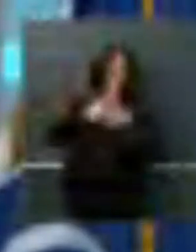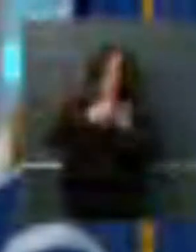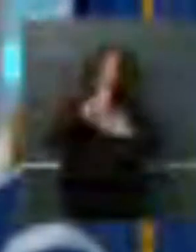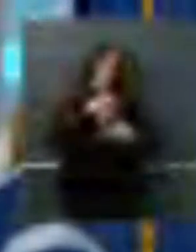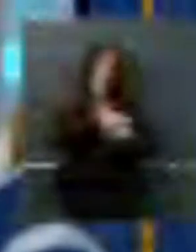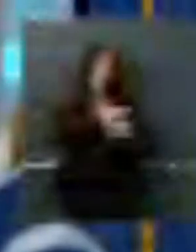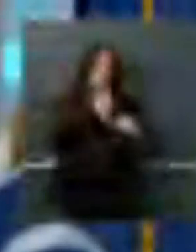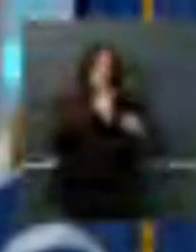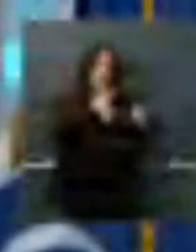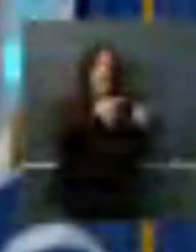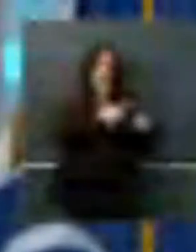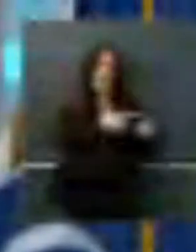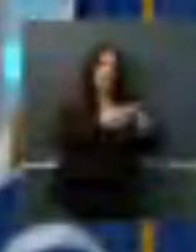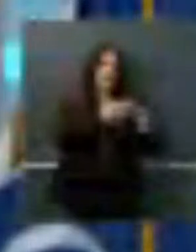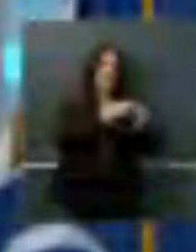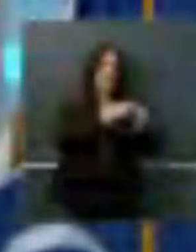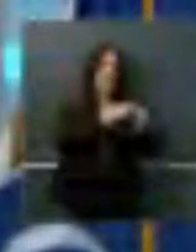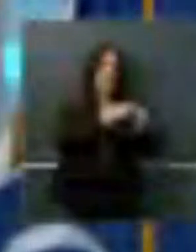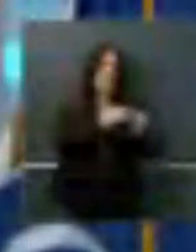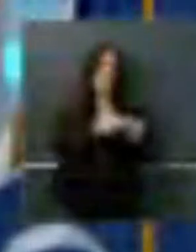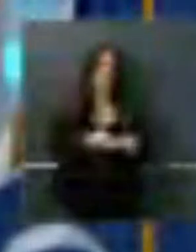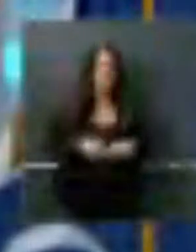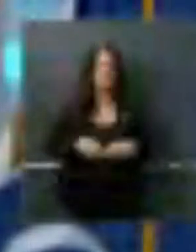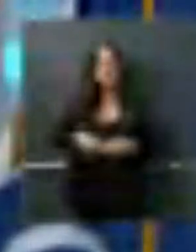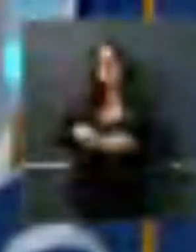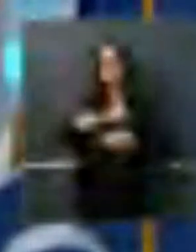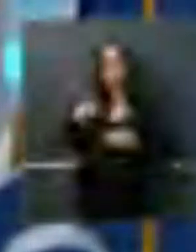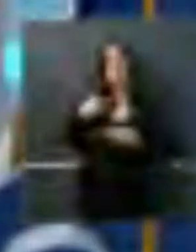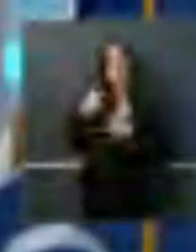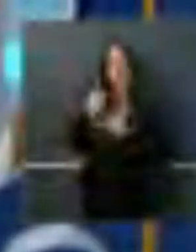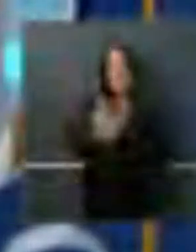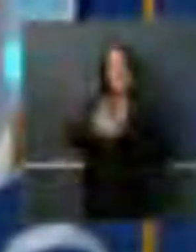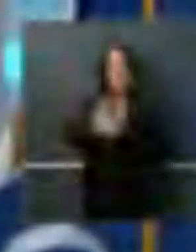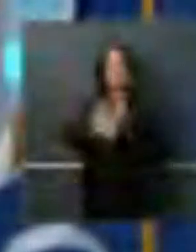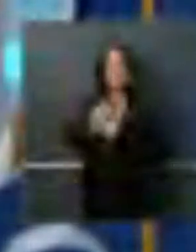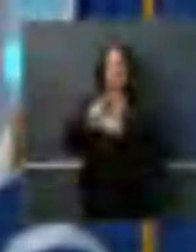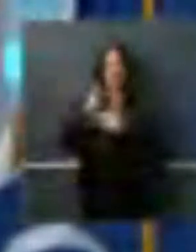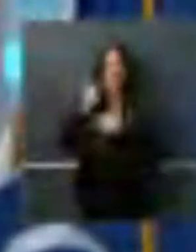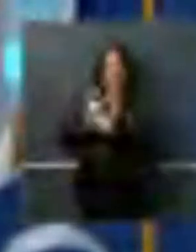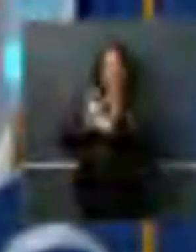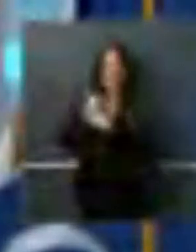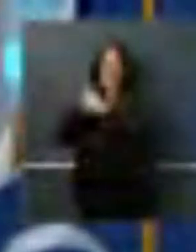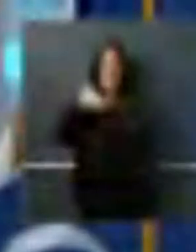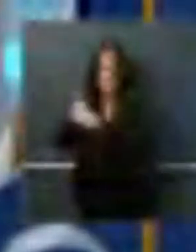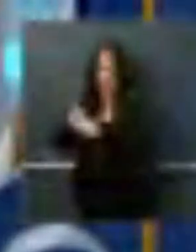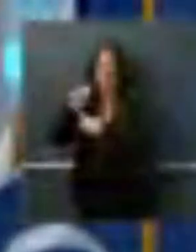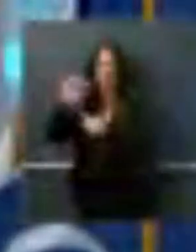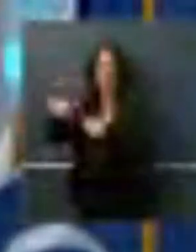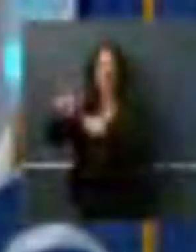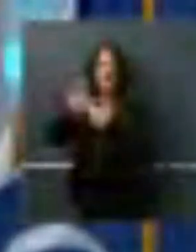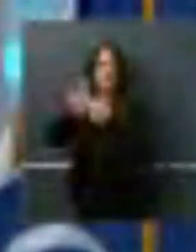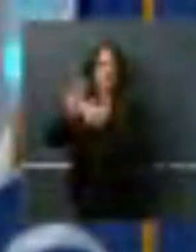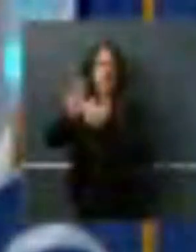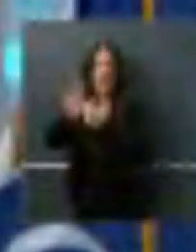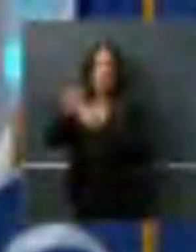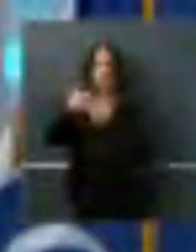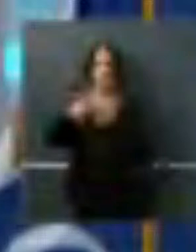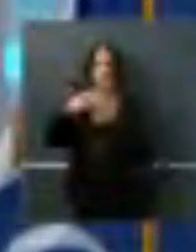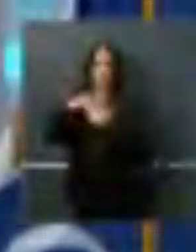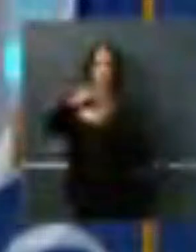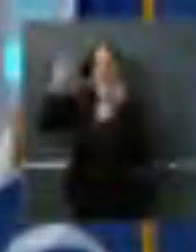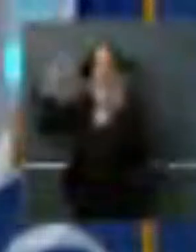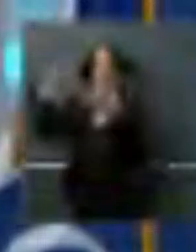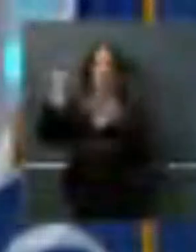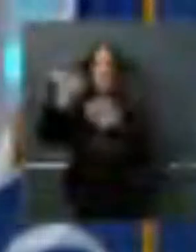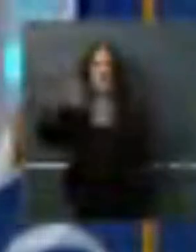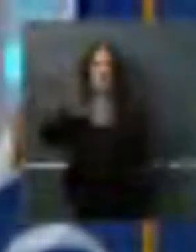we continue to be in that range, and we are seeing what is a very slow rise, even to the